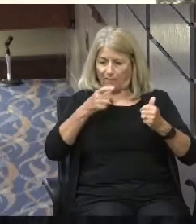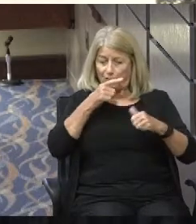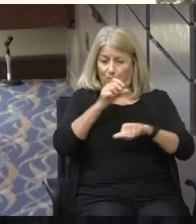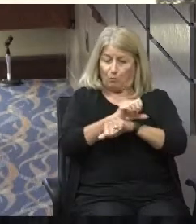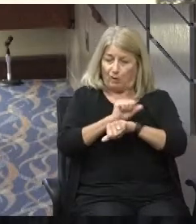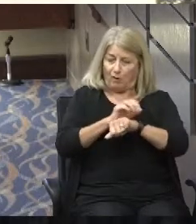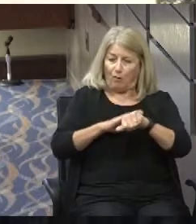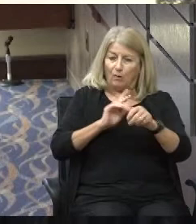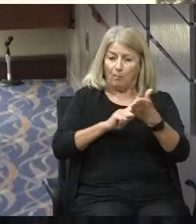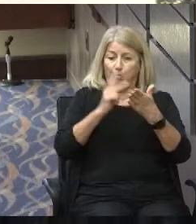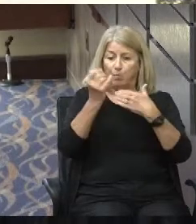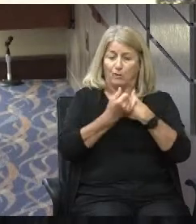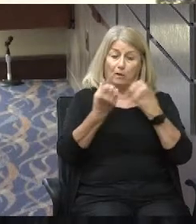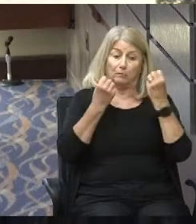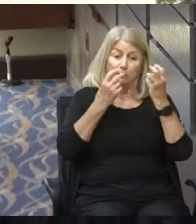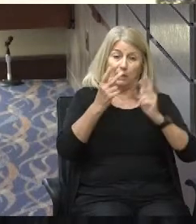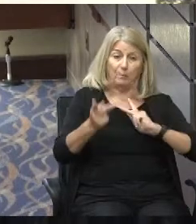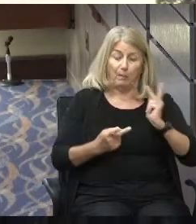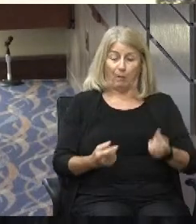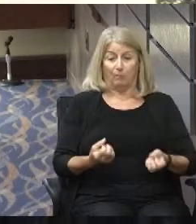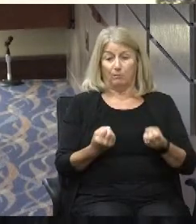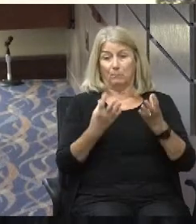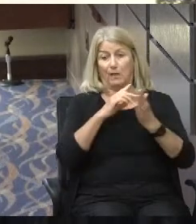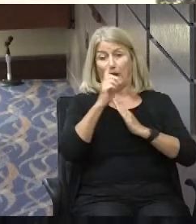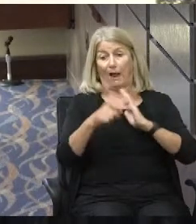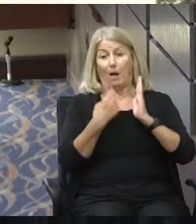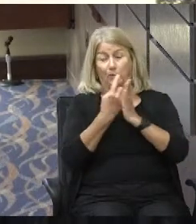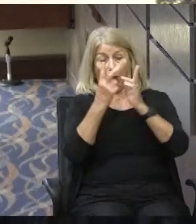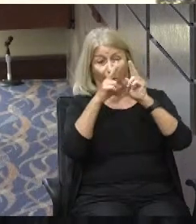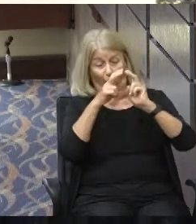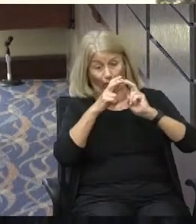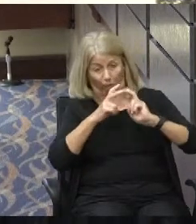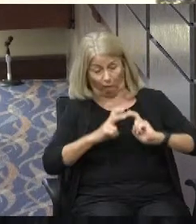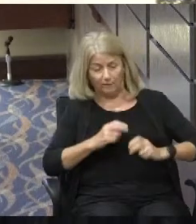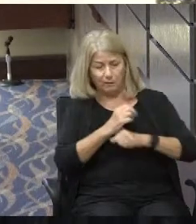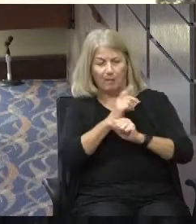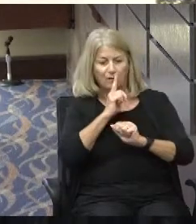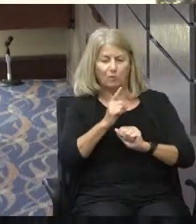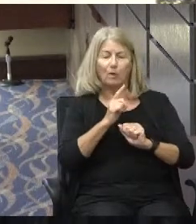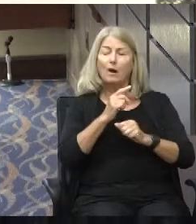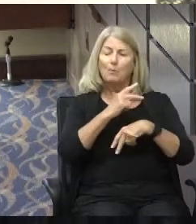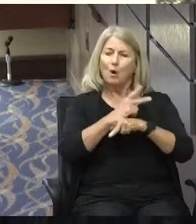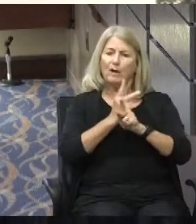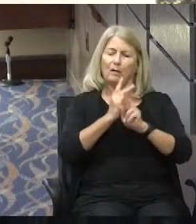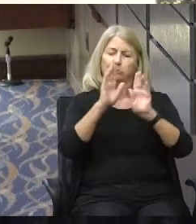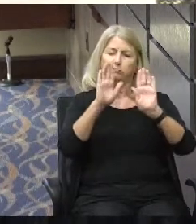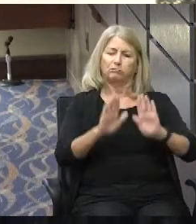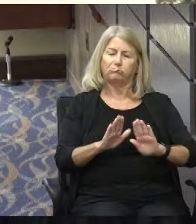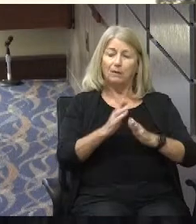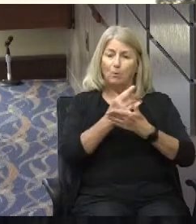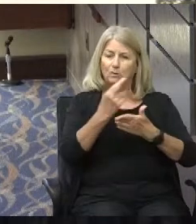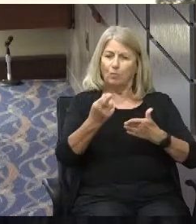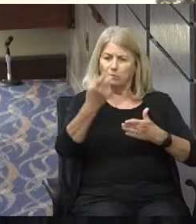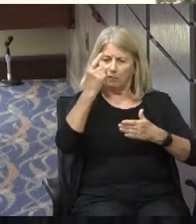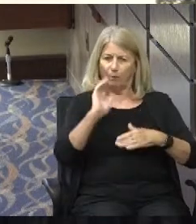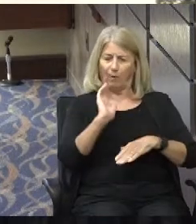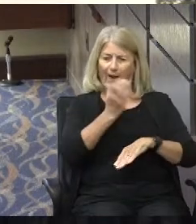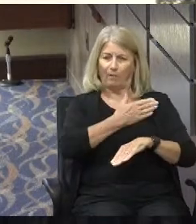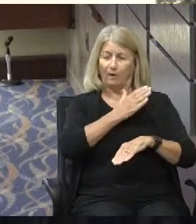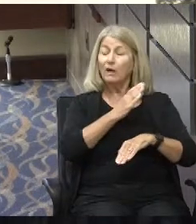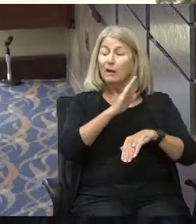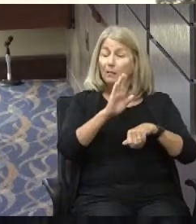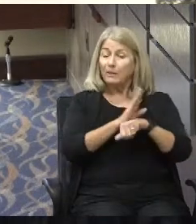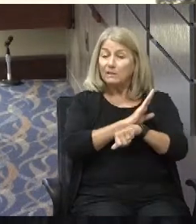people, many hours, and a lot of discernment to ensure that we were creating a product that would be a great resource for our residents, businesses, and our visitors. We have